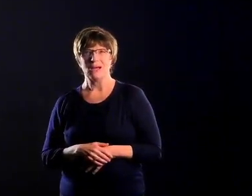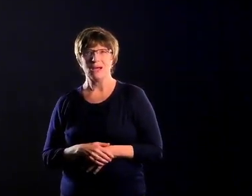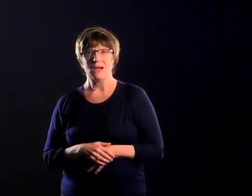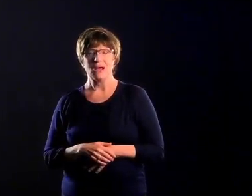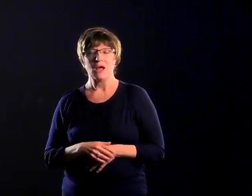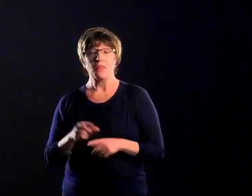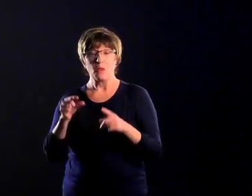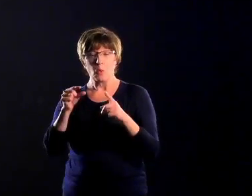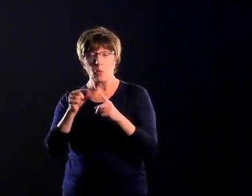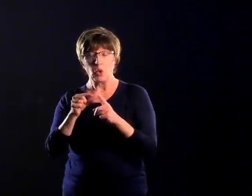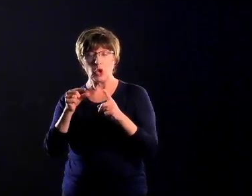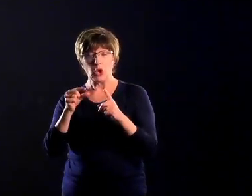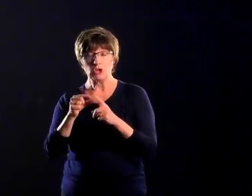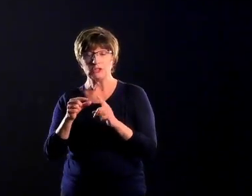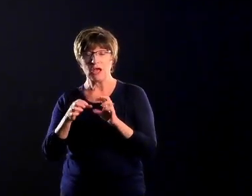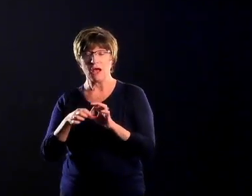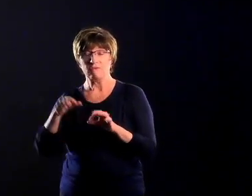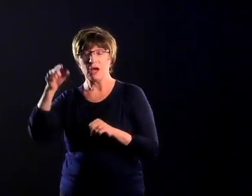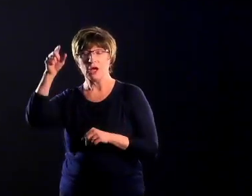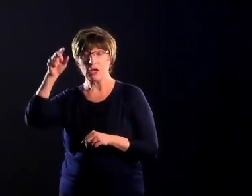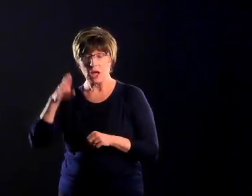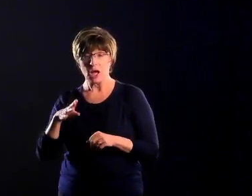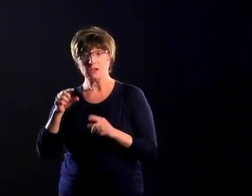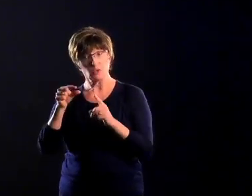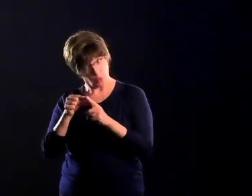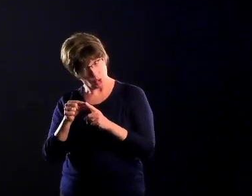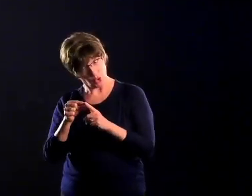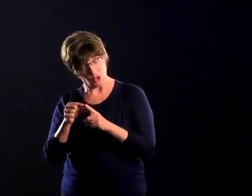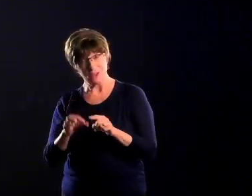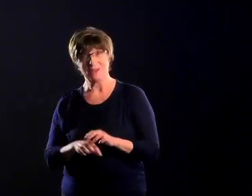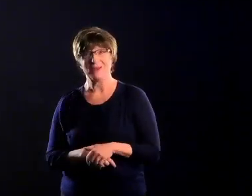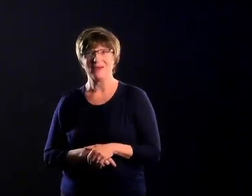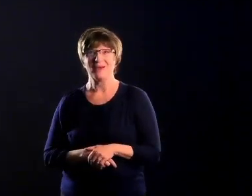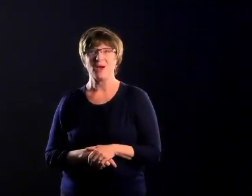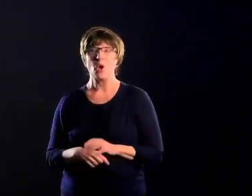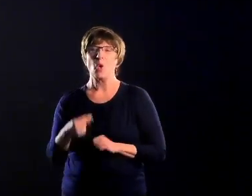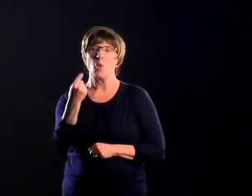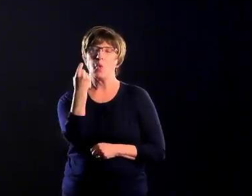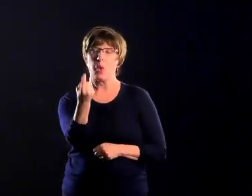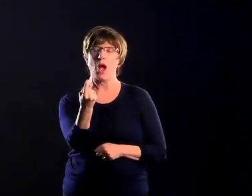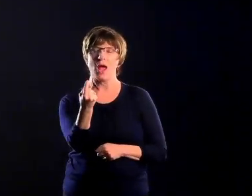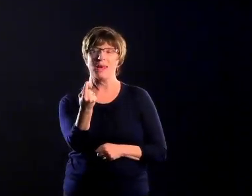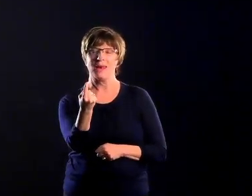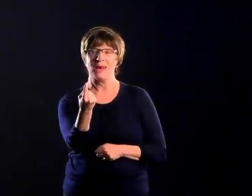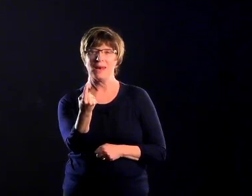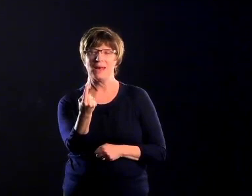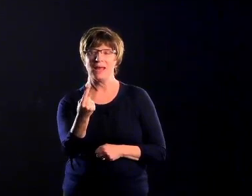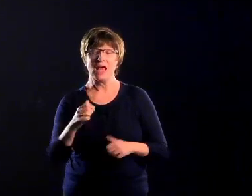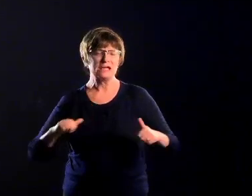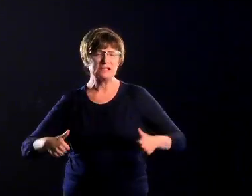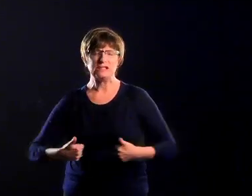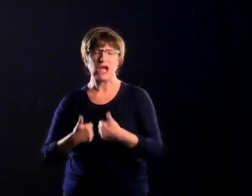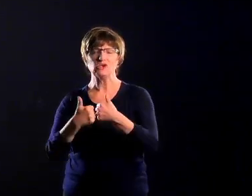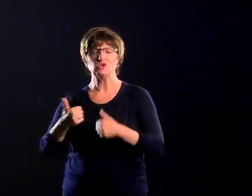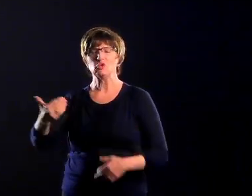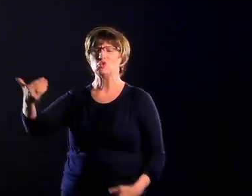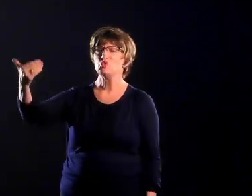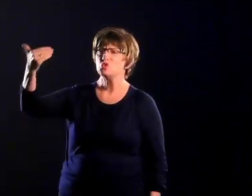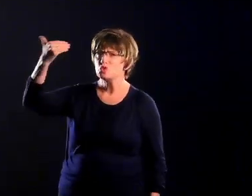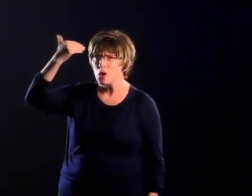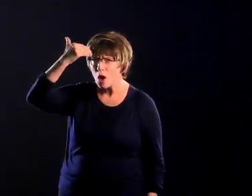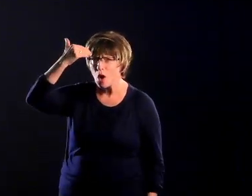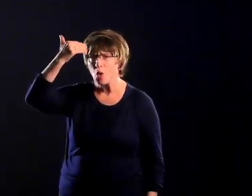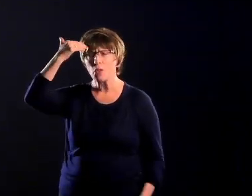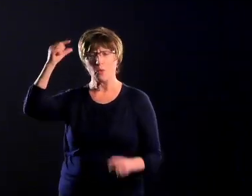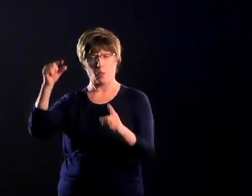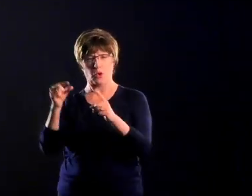the words of God's word. Number one is I want to challenge you to know the word. Know